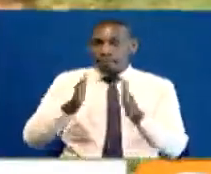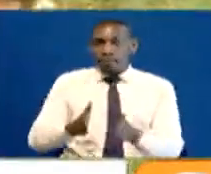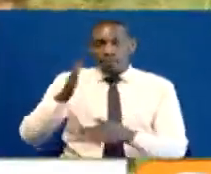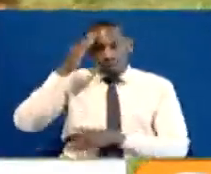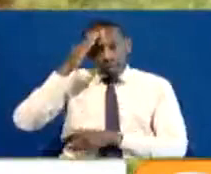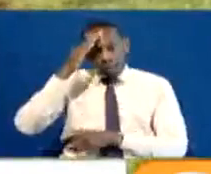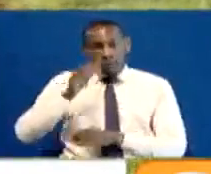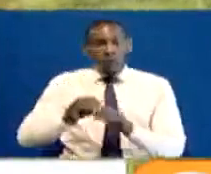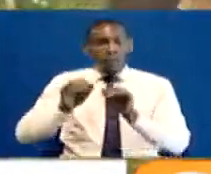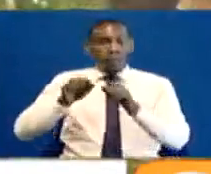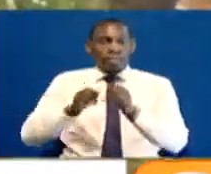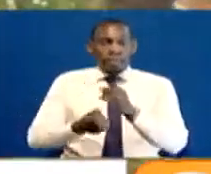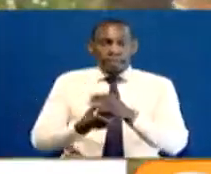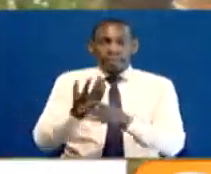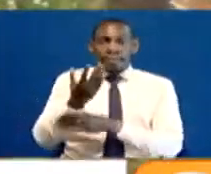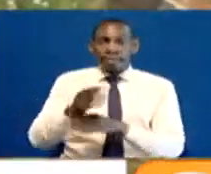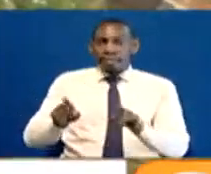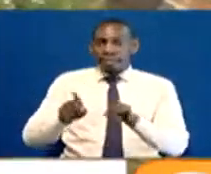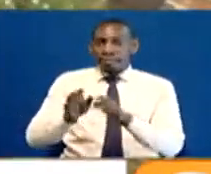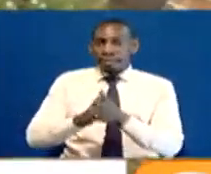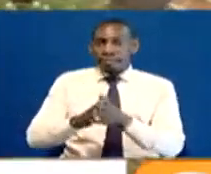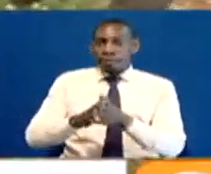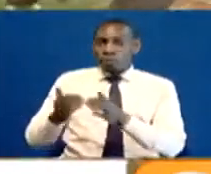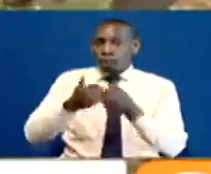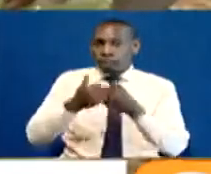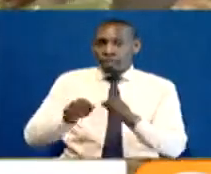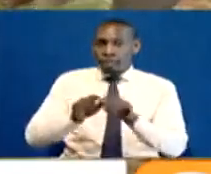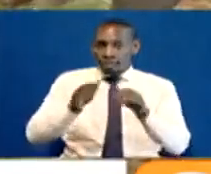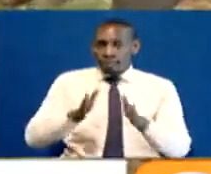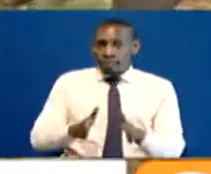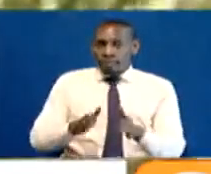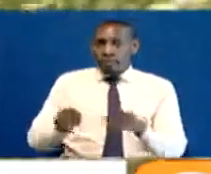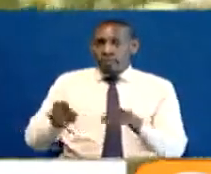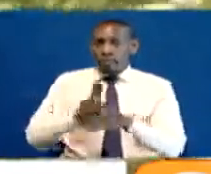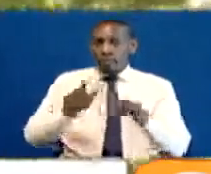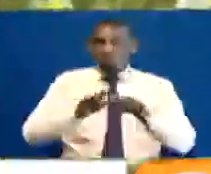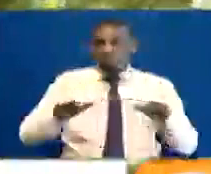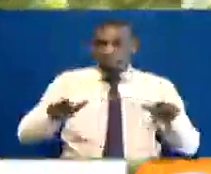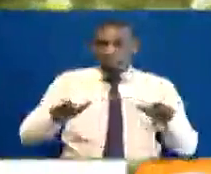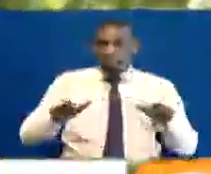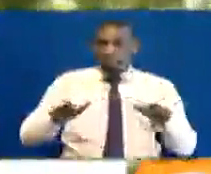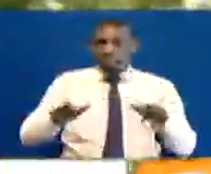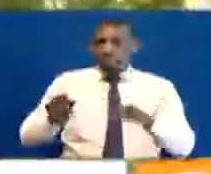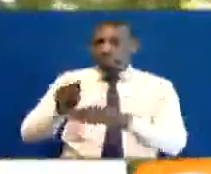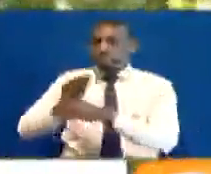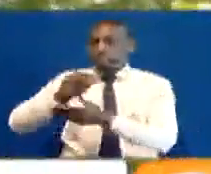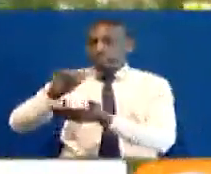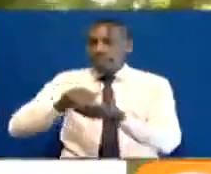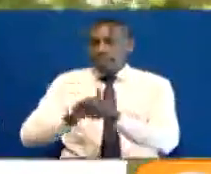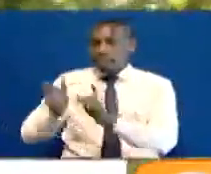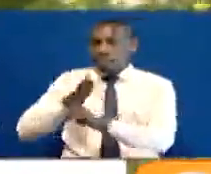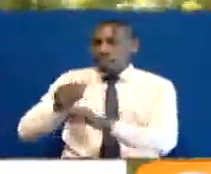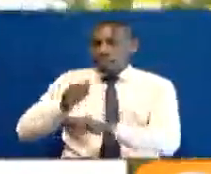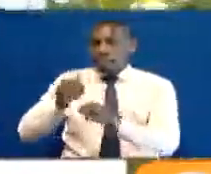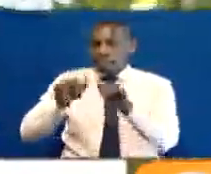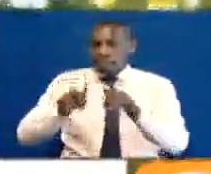aware of its potential. It is against this backdrop that Mwiti is now using his farm as a demonstration center to woo more